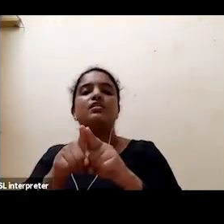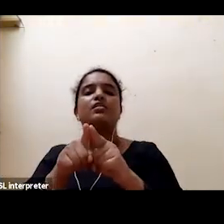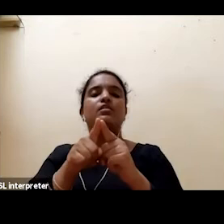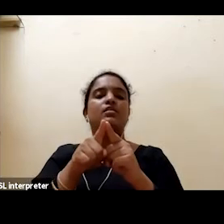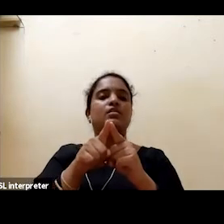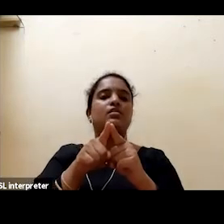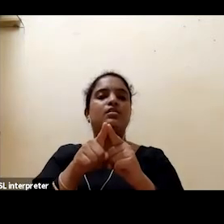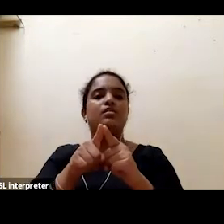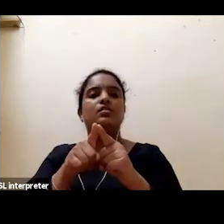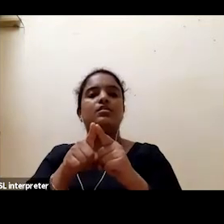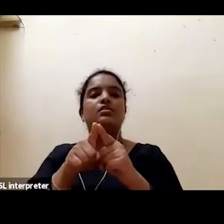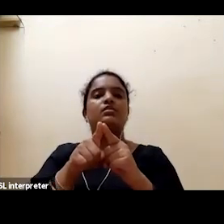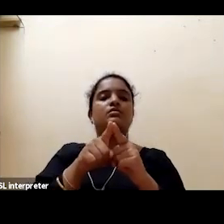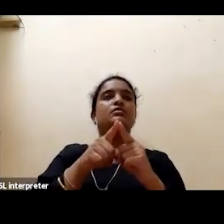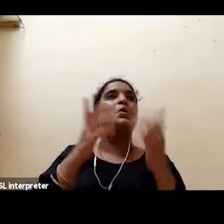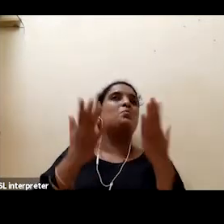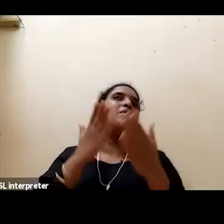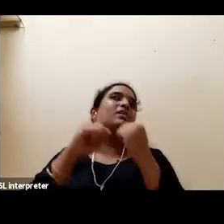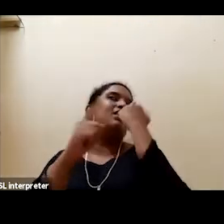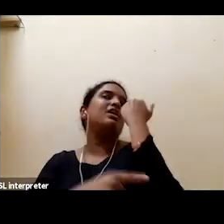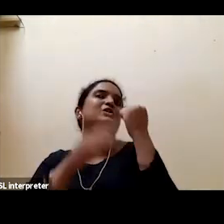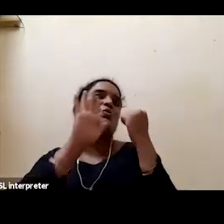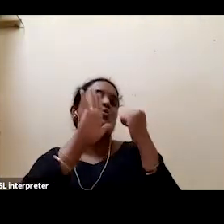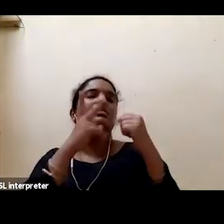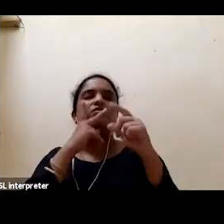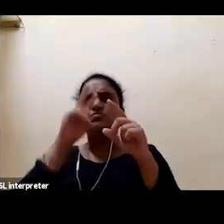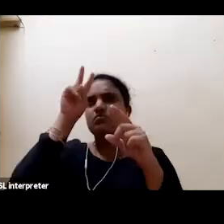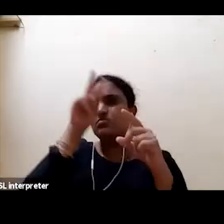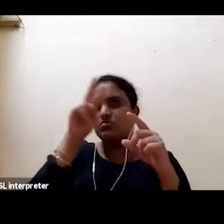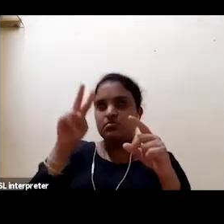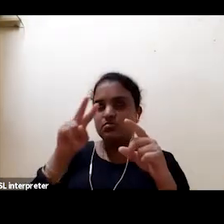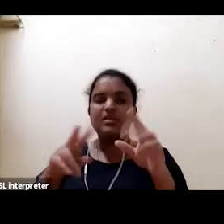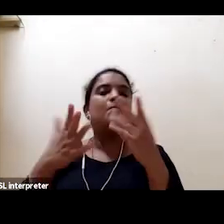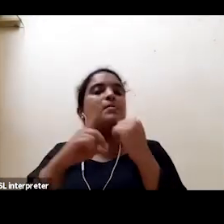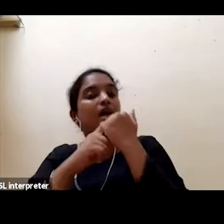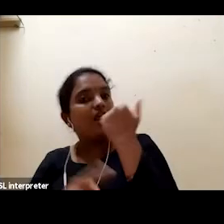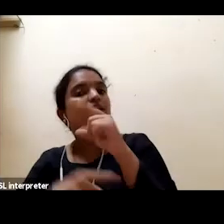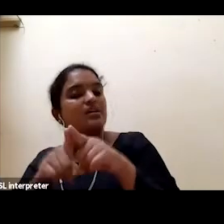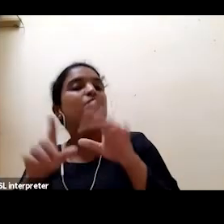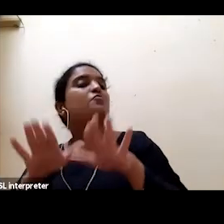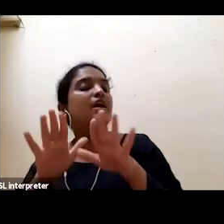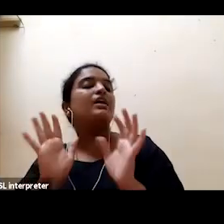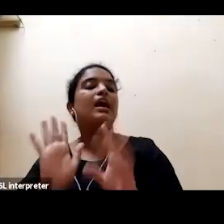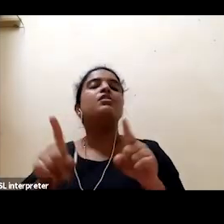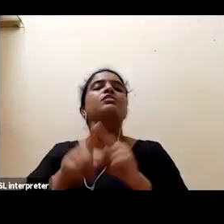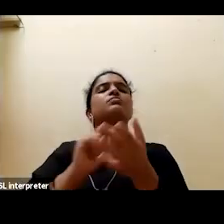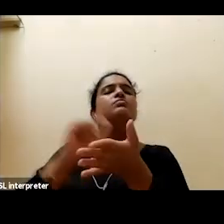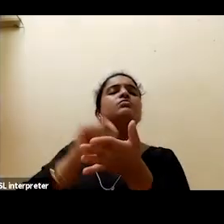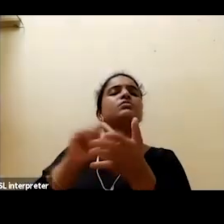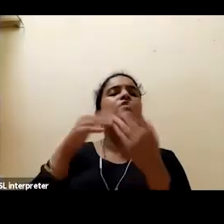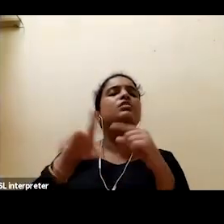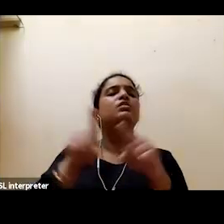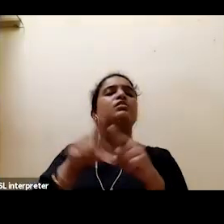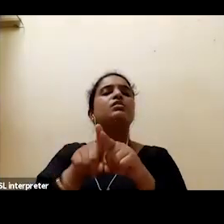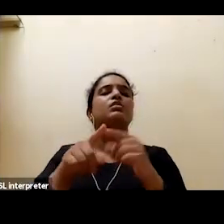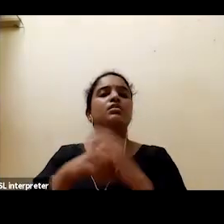really suspenseful thing in the end or something, so they do end up sticking with you till the end. And in your writing, in food